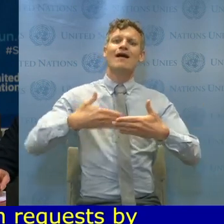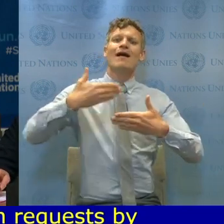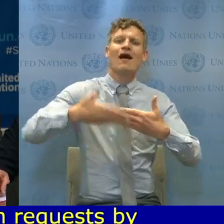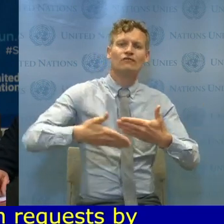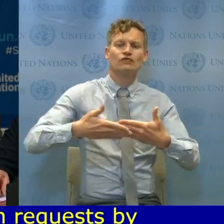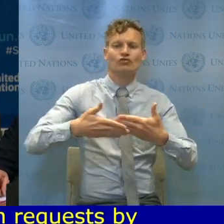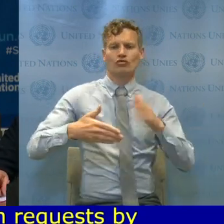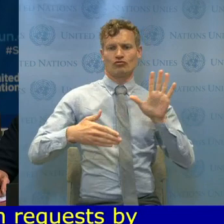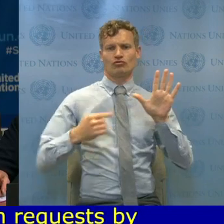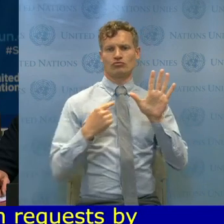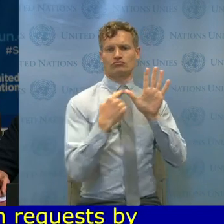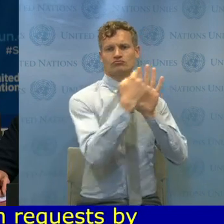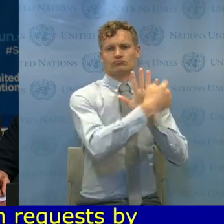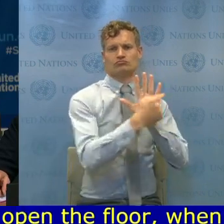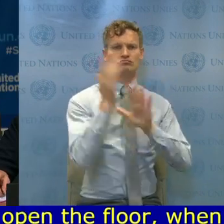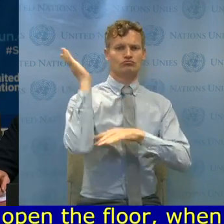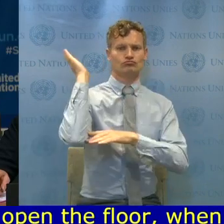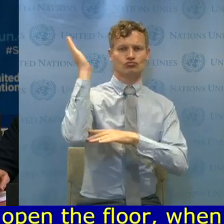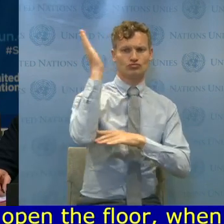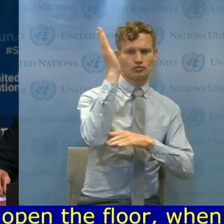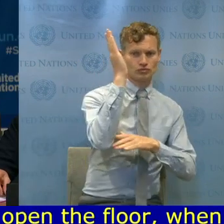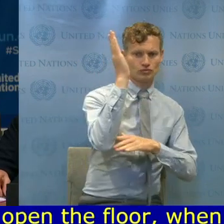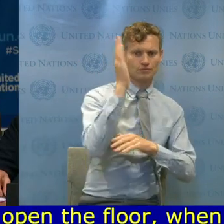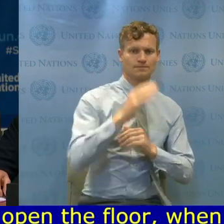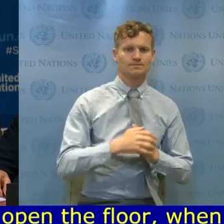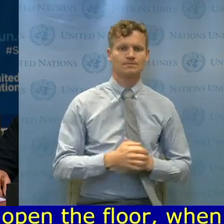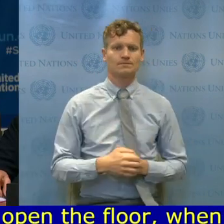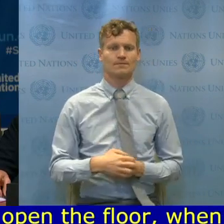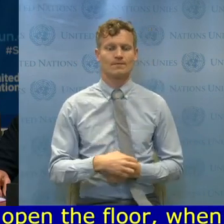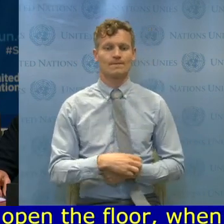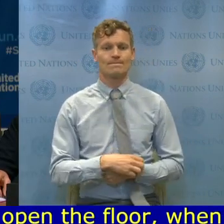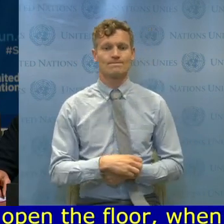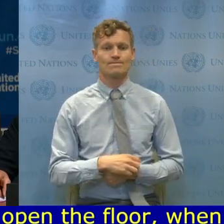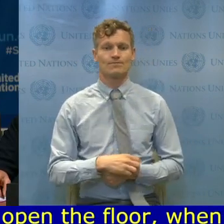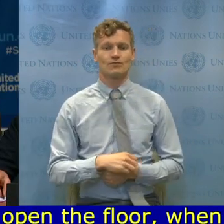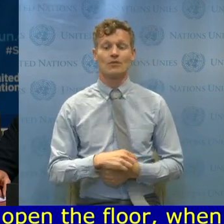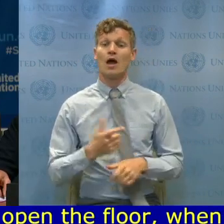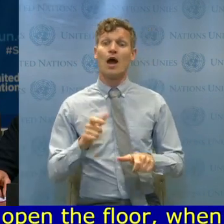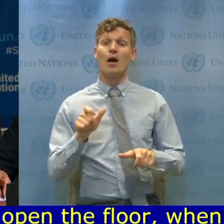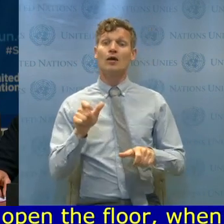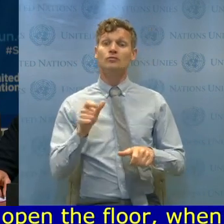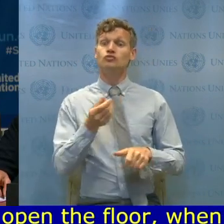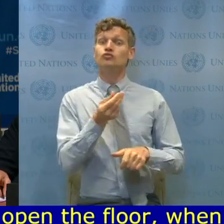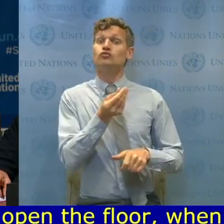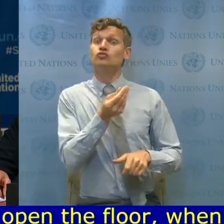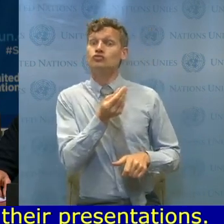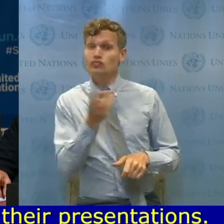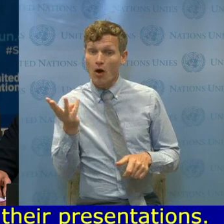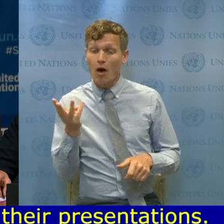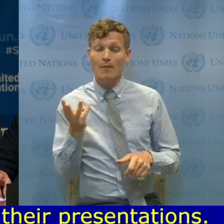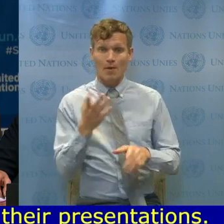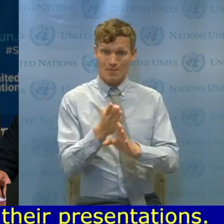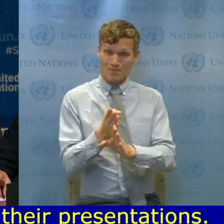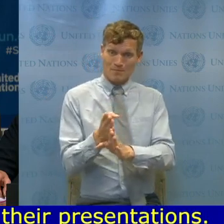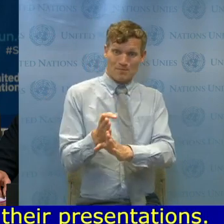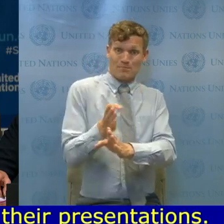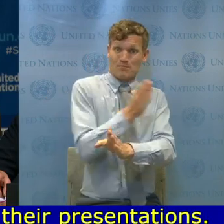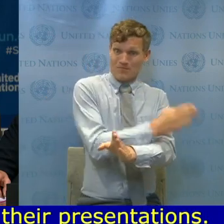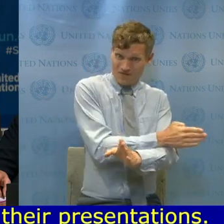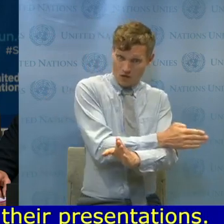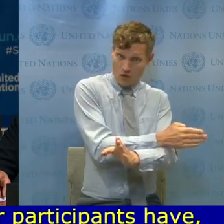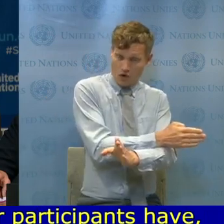and other participants have prior to this conference already submitted their requests in writing via email to